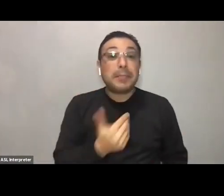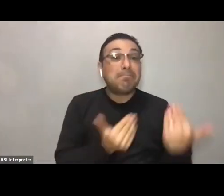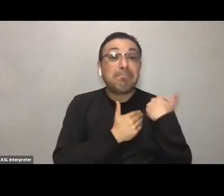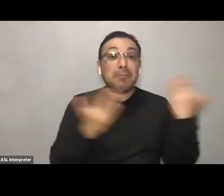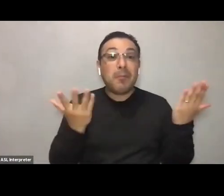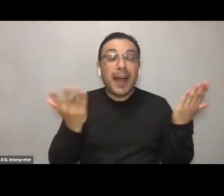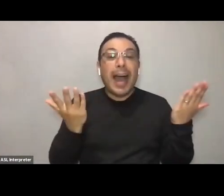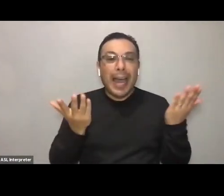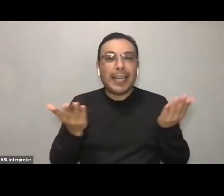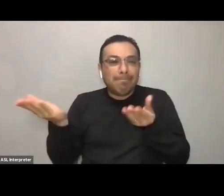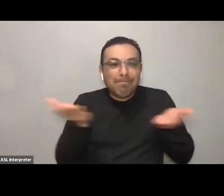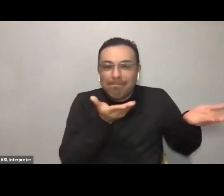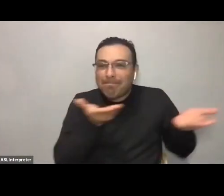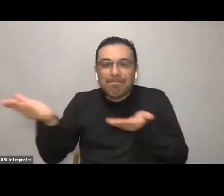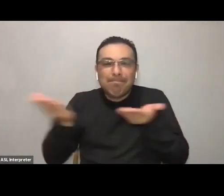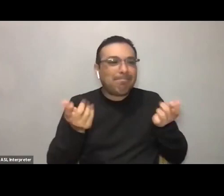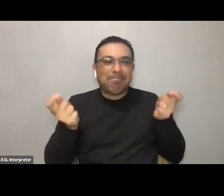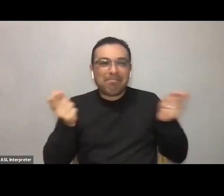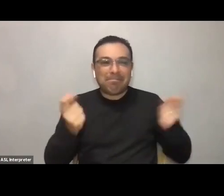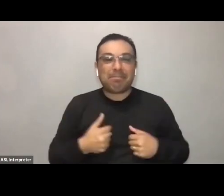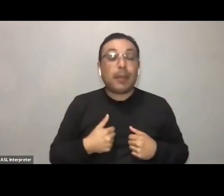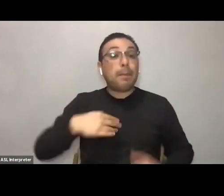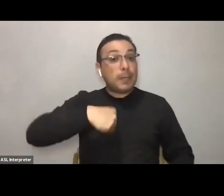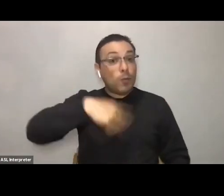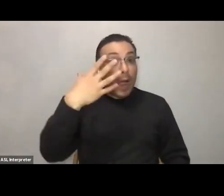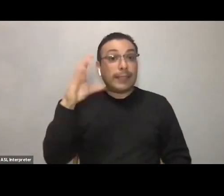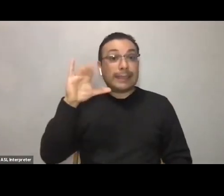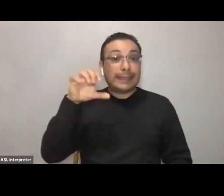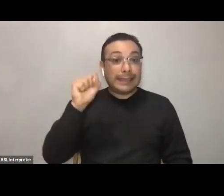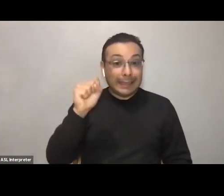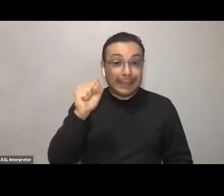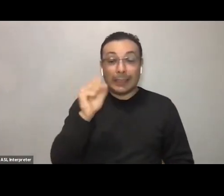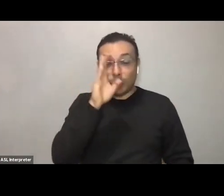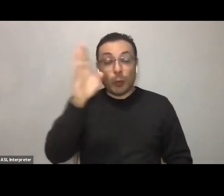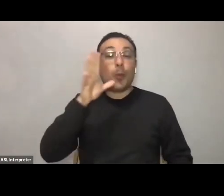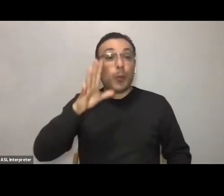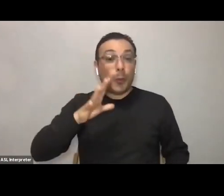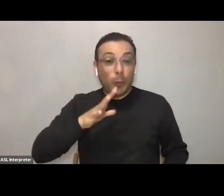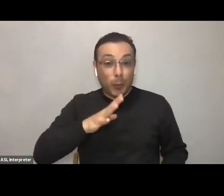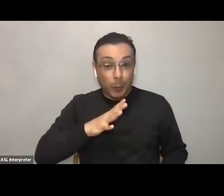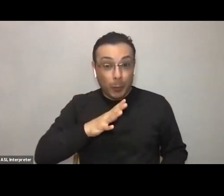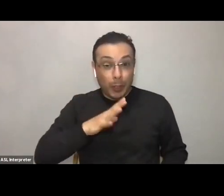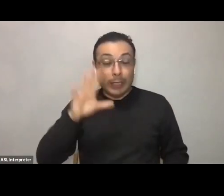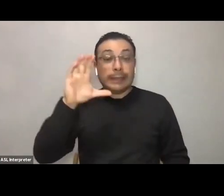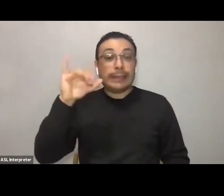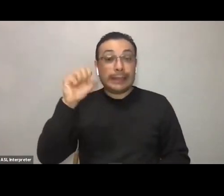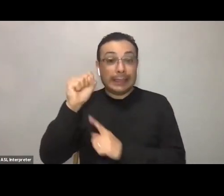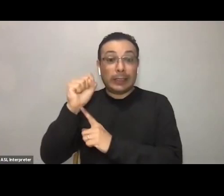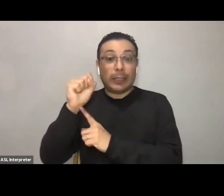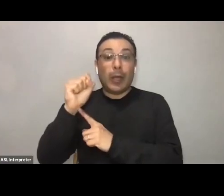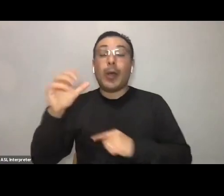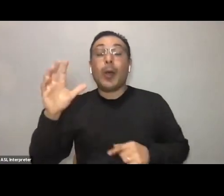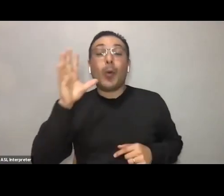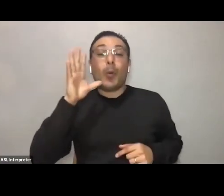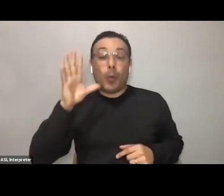I am a white cis woman with hair that is currently the color that we used to call dirty dishwater